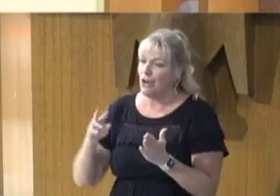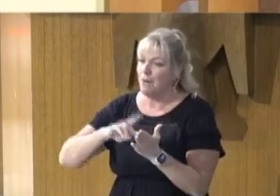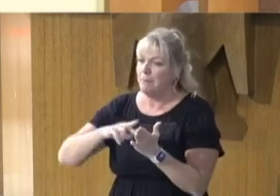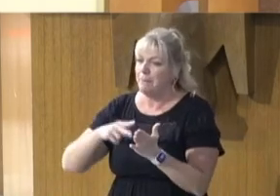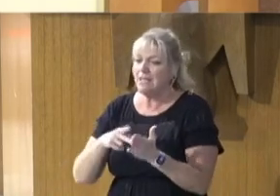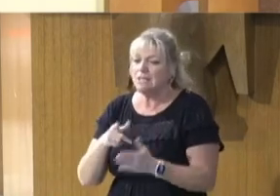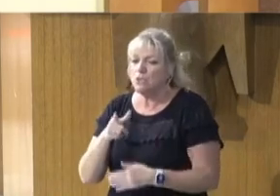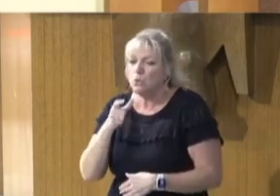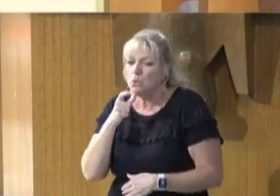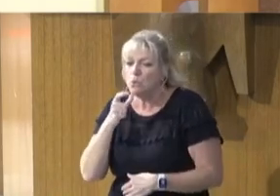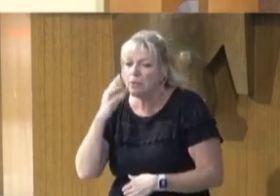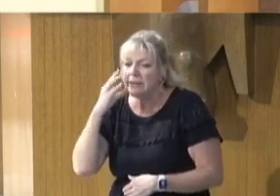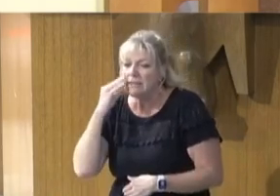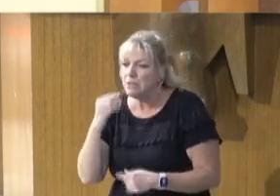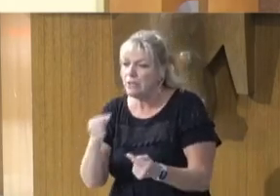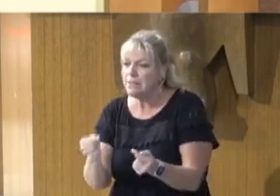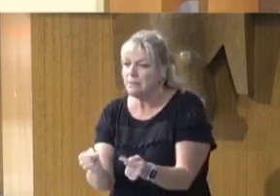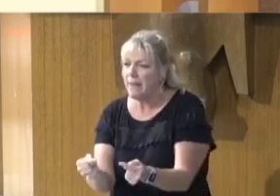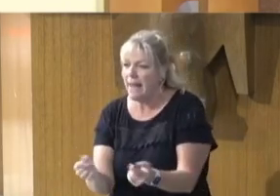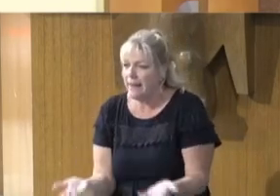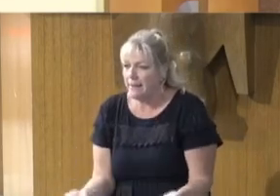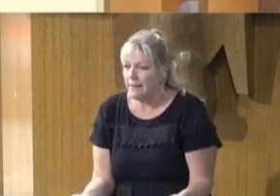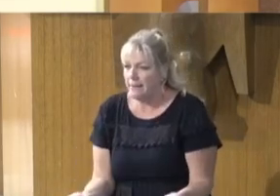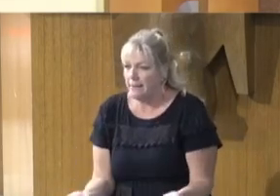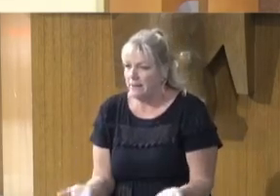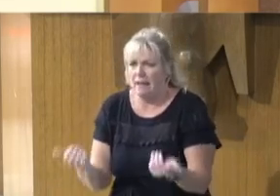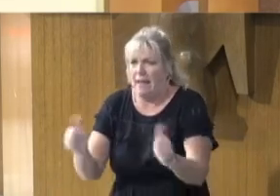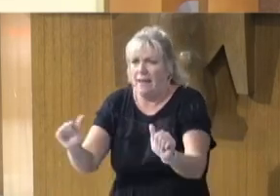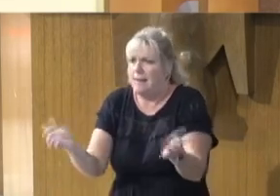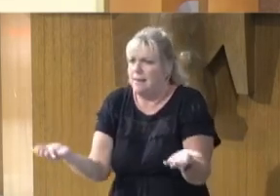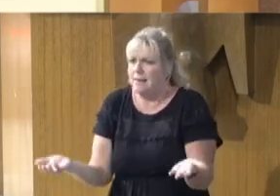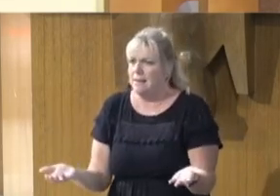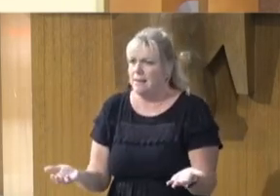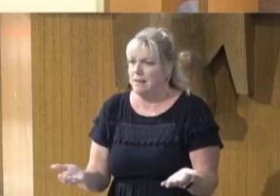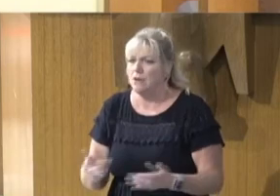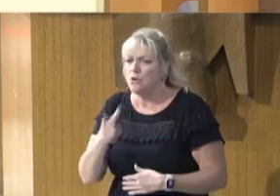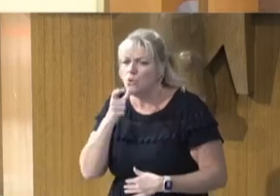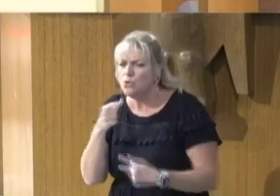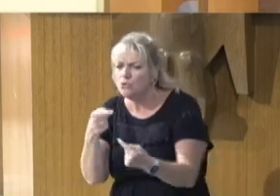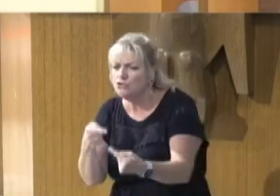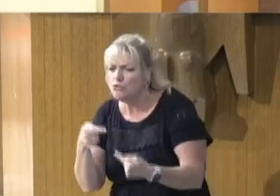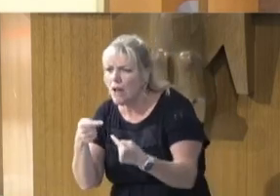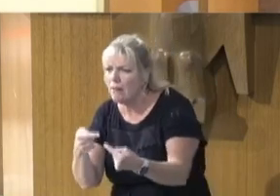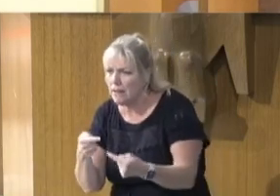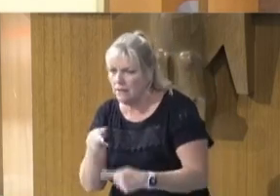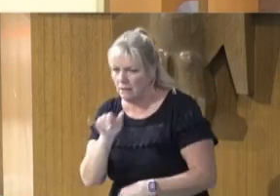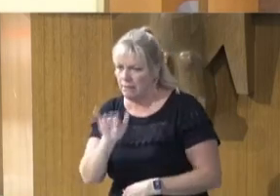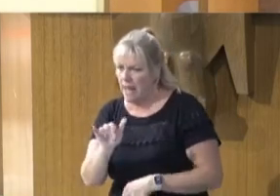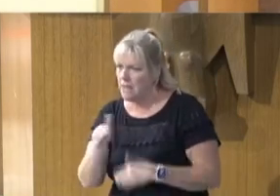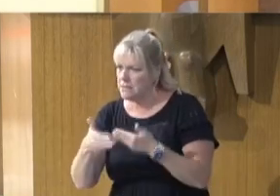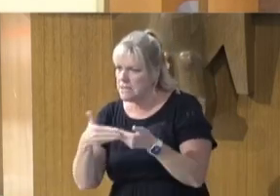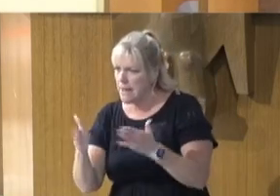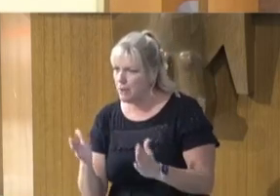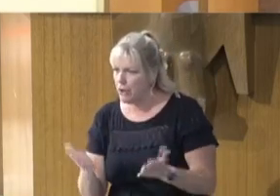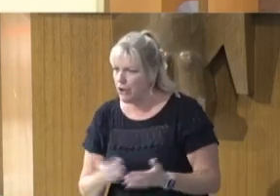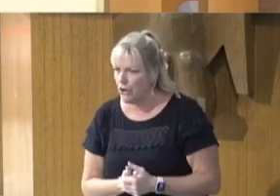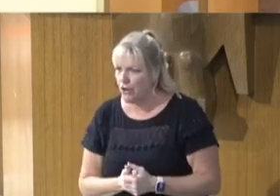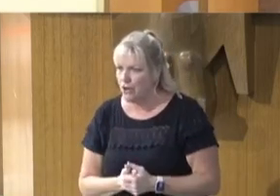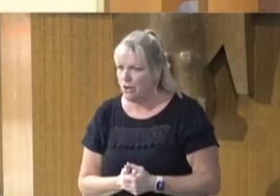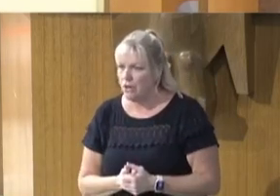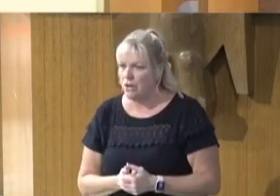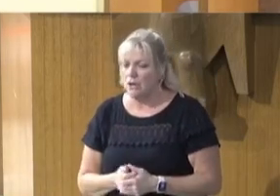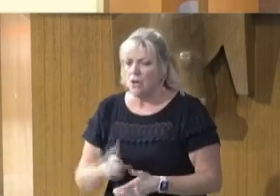experiencing pain. Your neighbor is whoever is struggling. Your neighbor is whoever